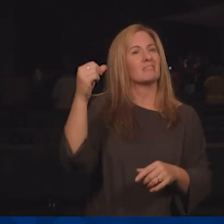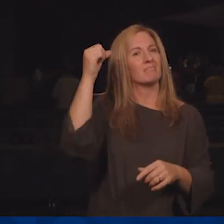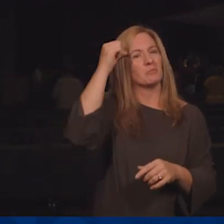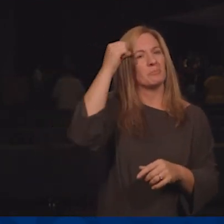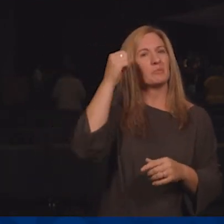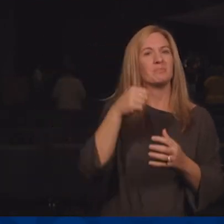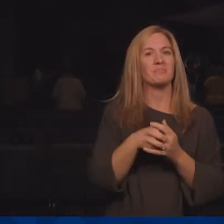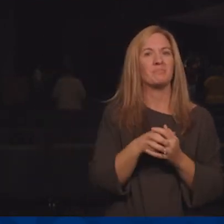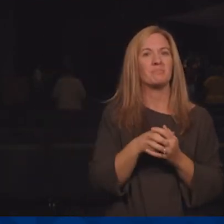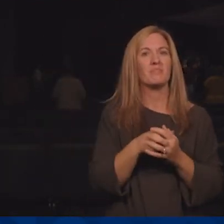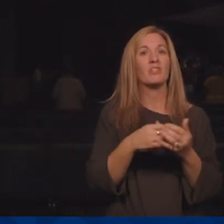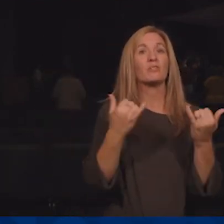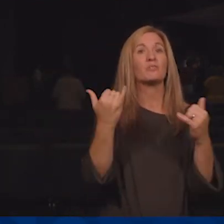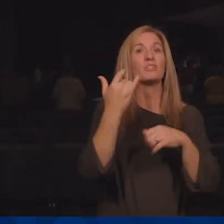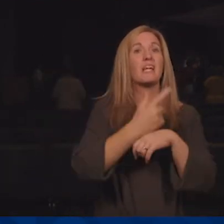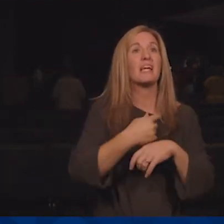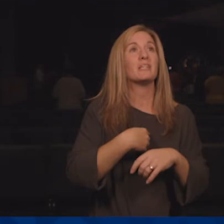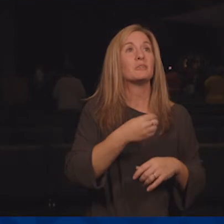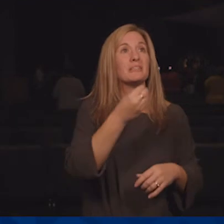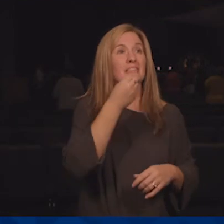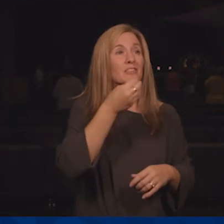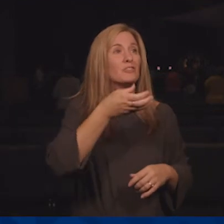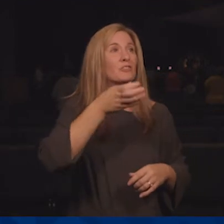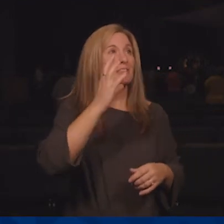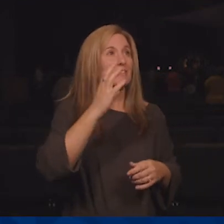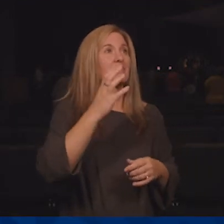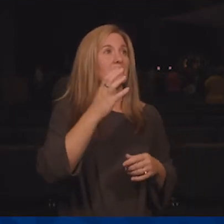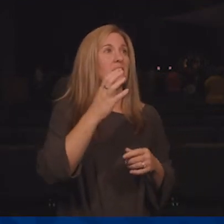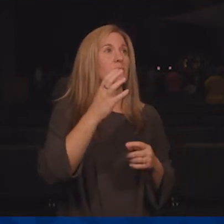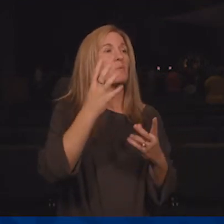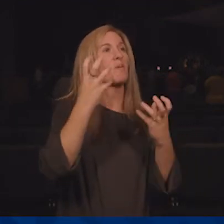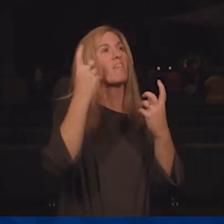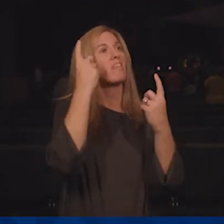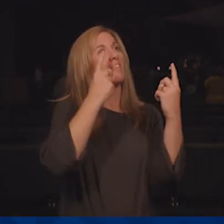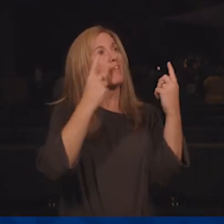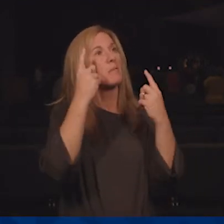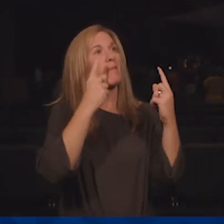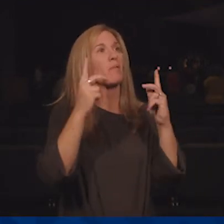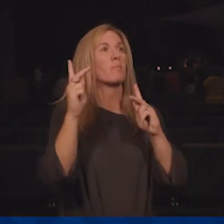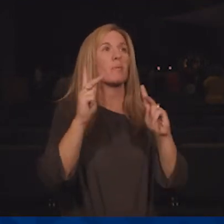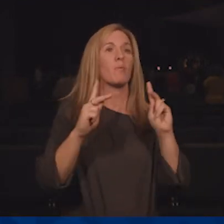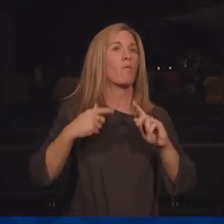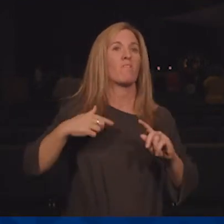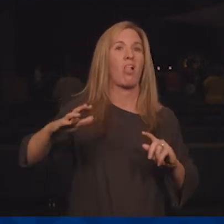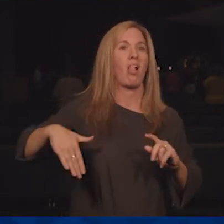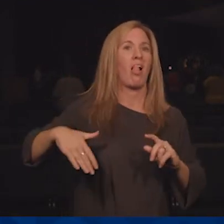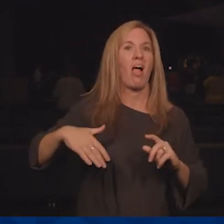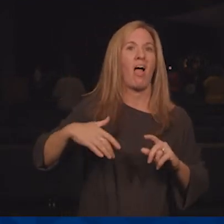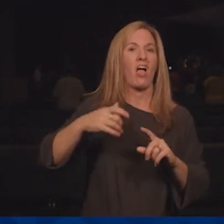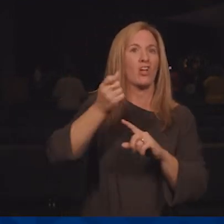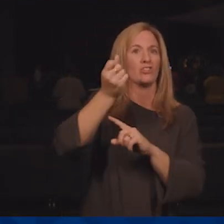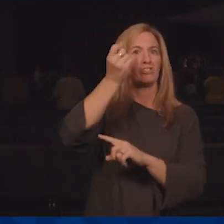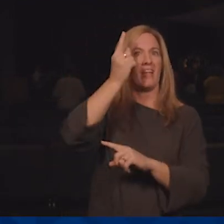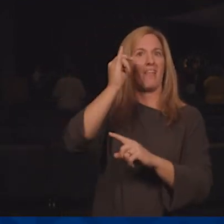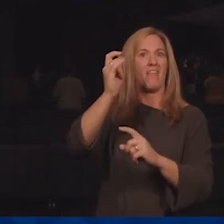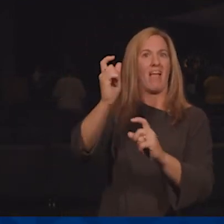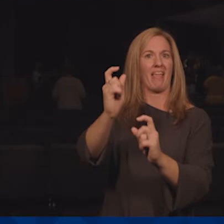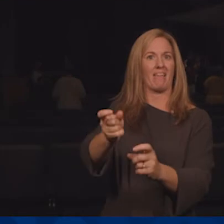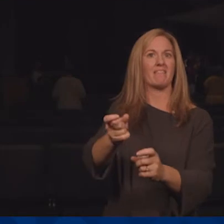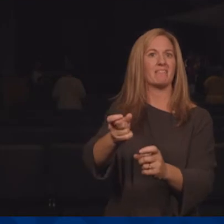today, let us think of those who have yet to receive this gift as their own.